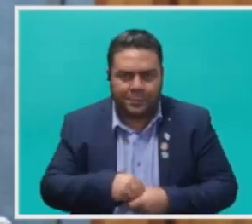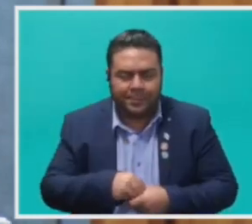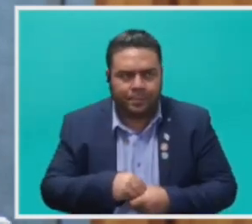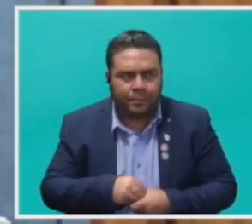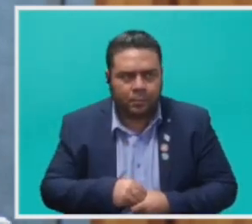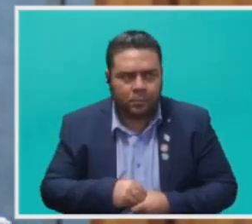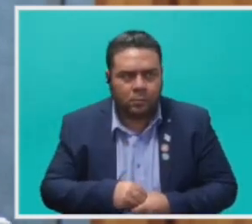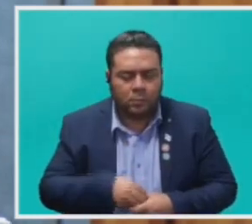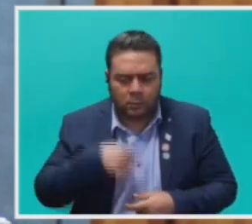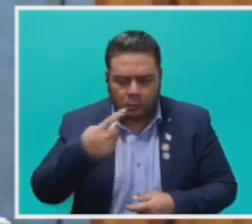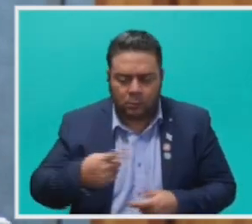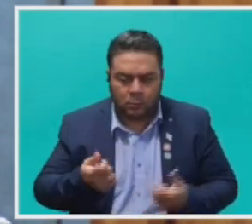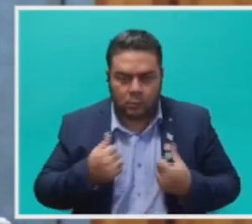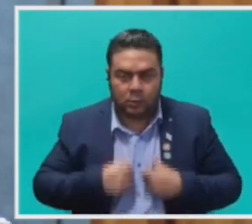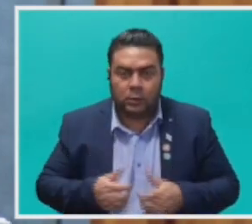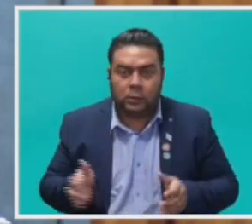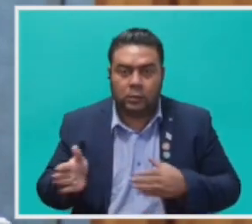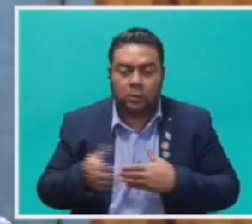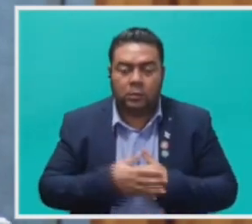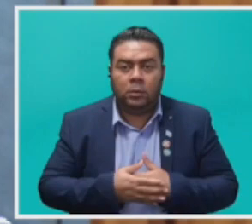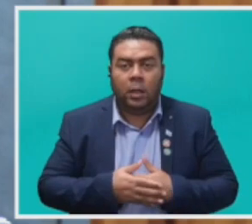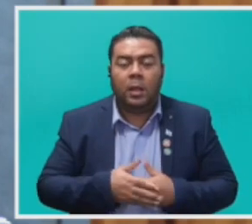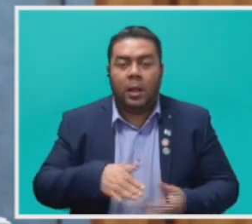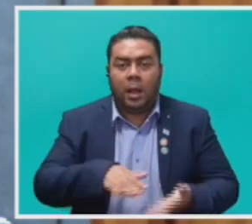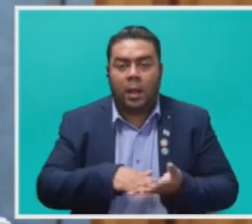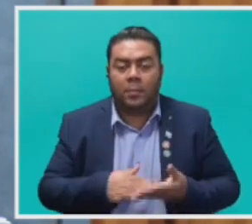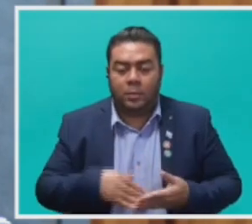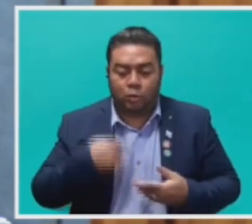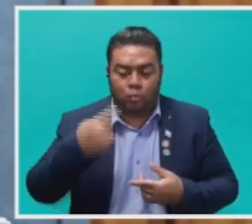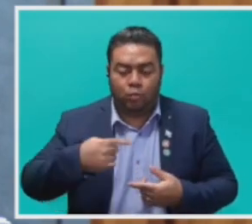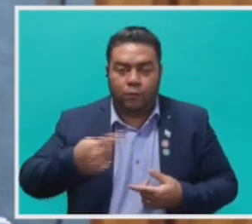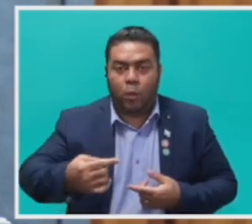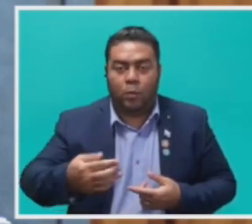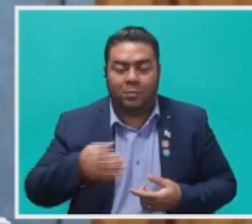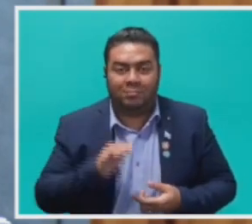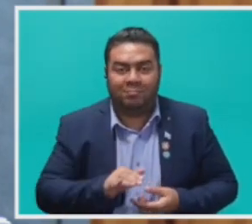closure, and narratives that help us move forward as a nation.